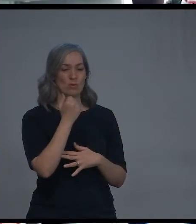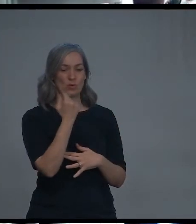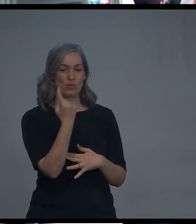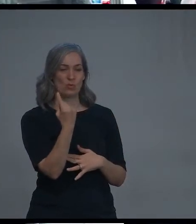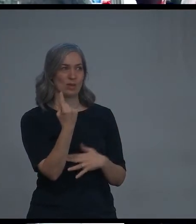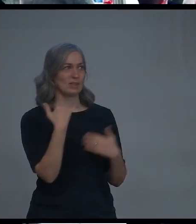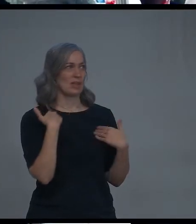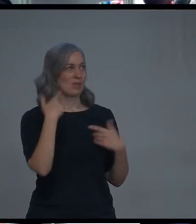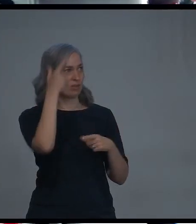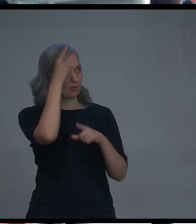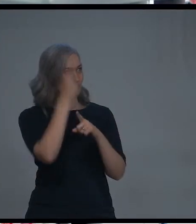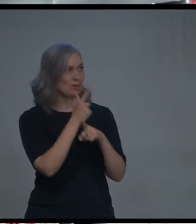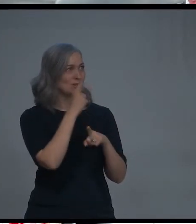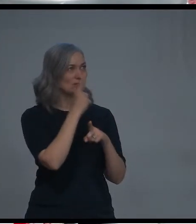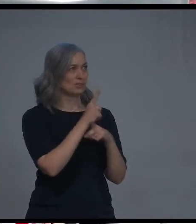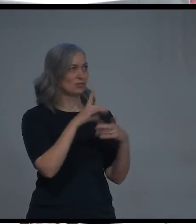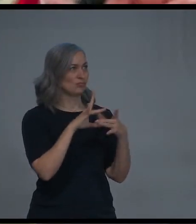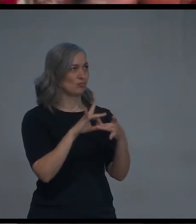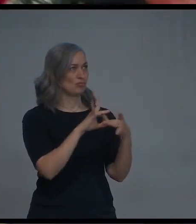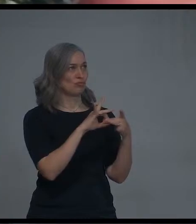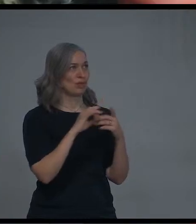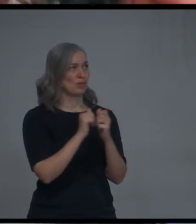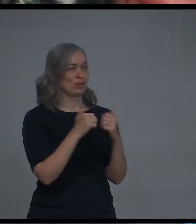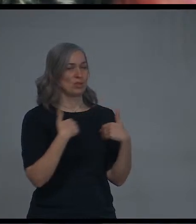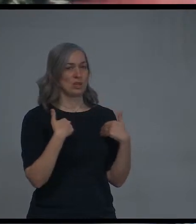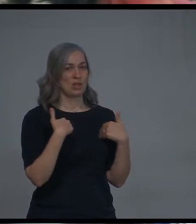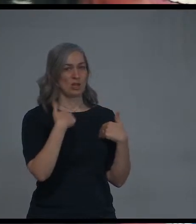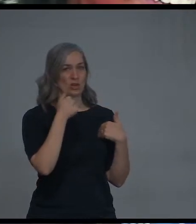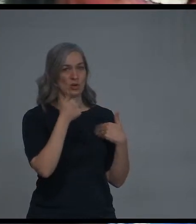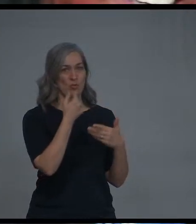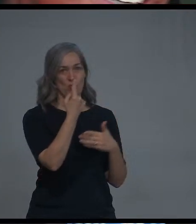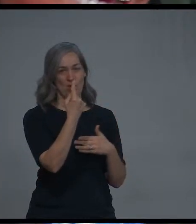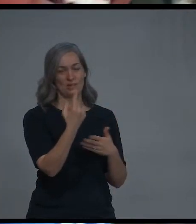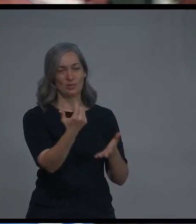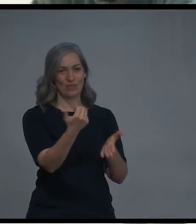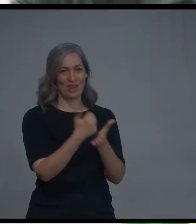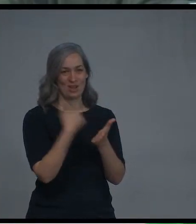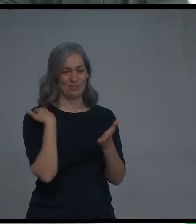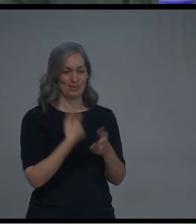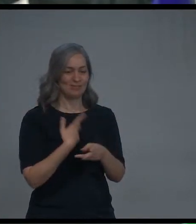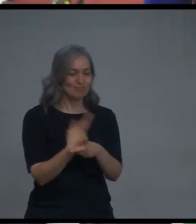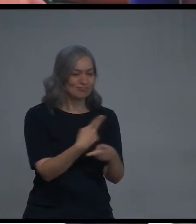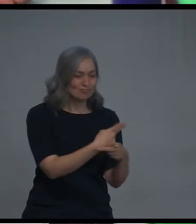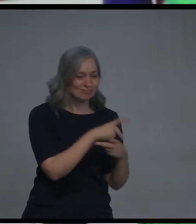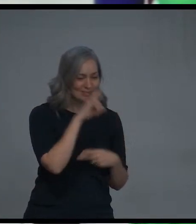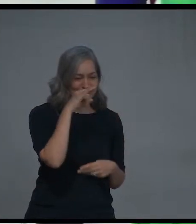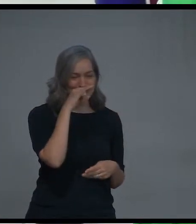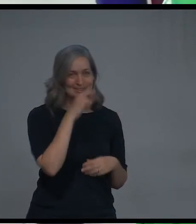a brother-sister relationship with the younger ones, and that really helps us in the care and love of our kids.